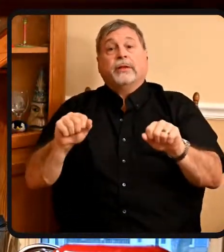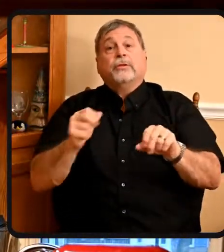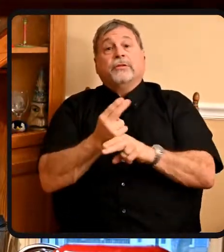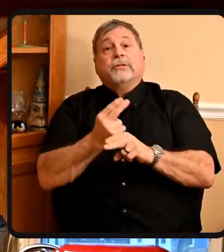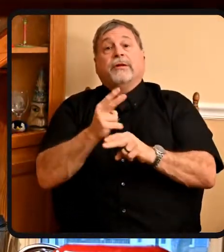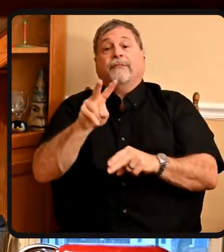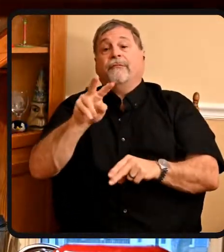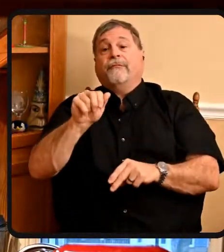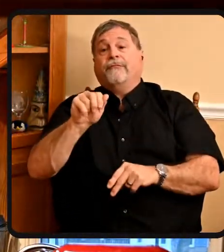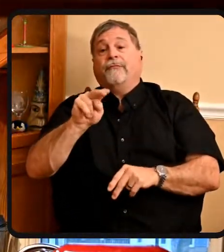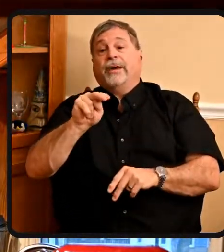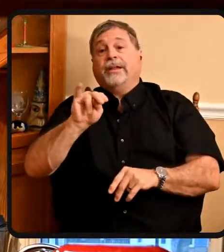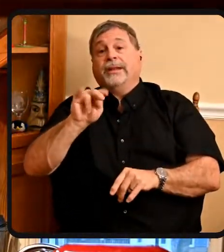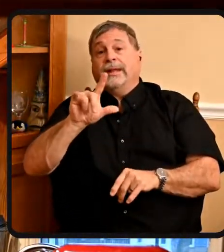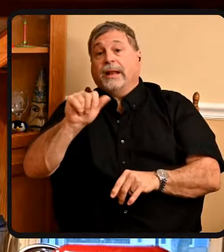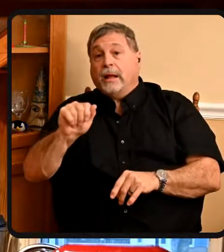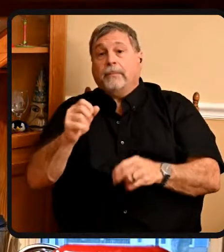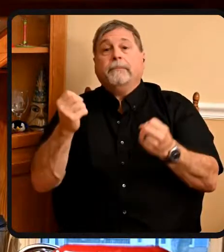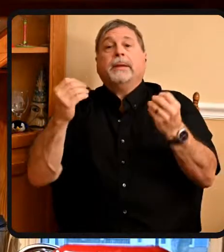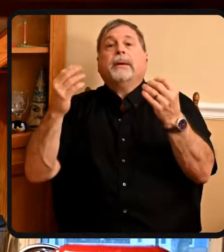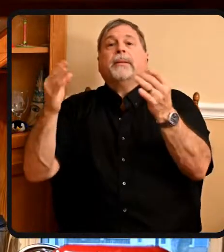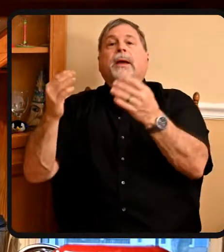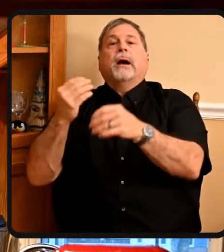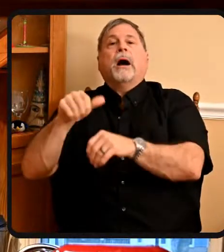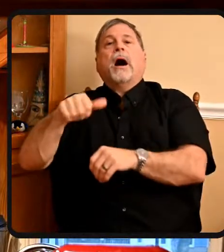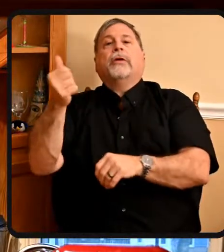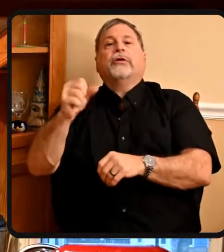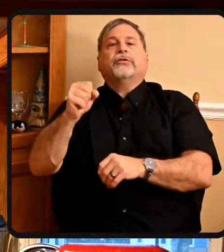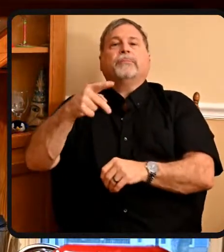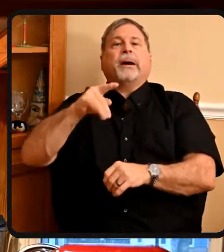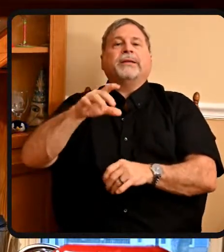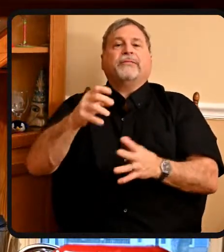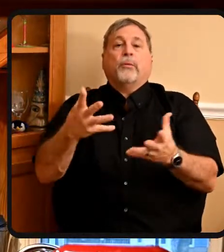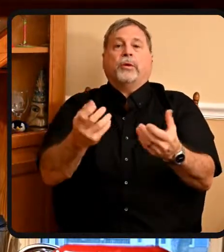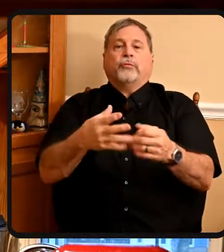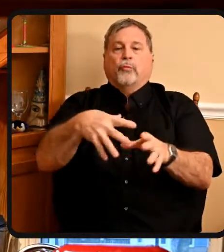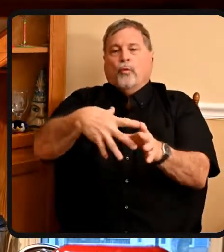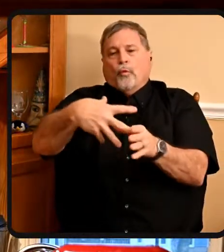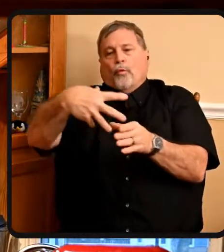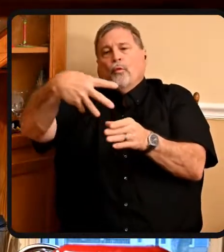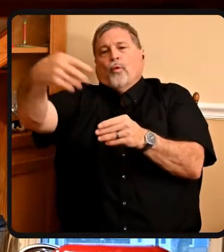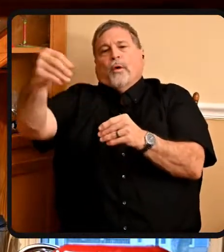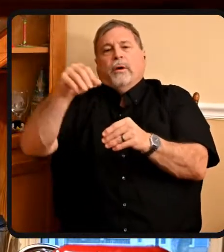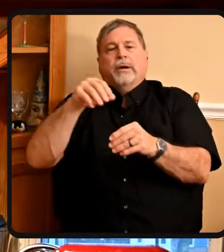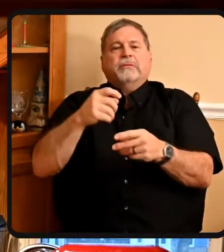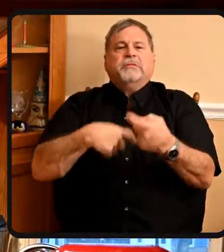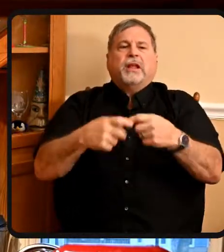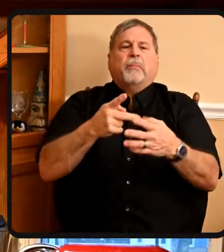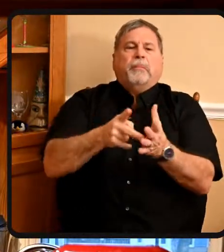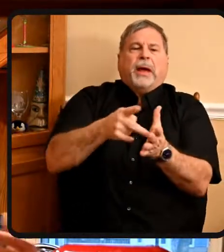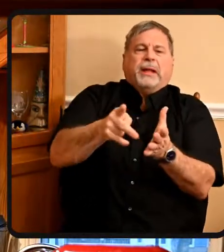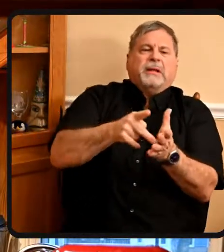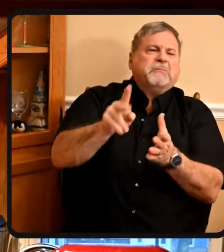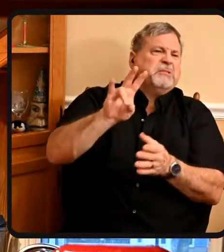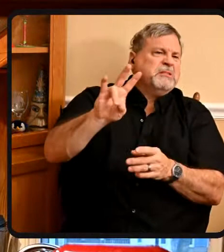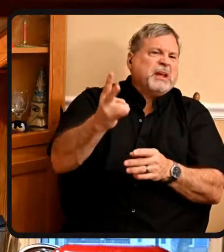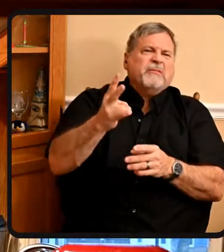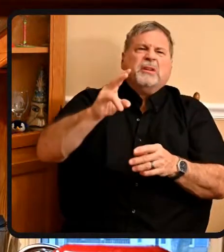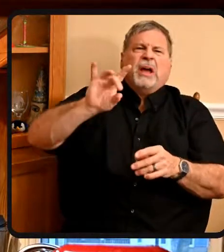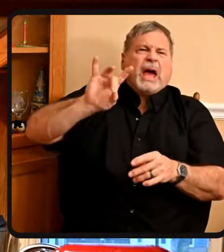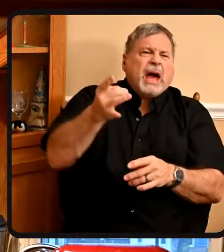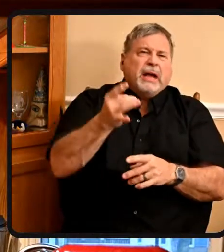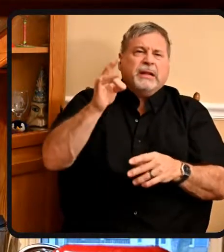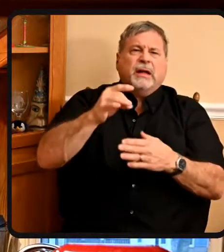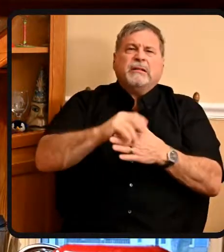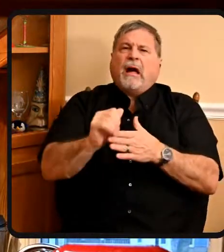You can do the same thing with vanilla. You can do the same thing with a lot of your spices if you want to extract that out and not pay $7,